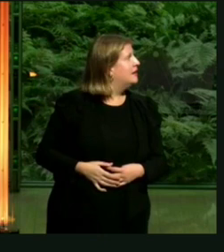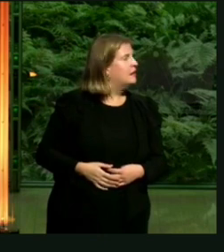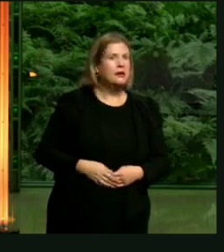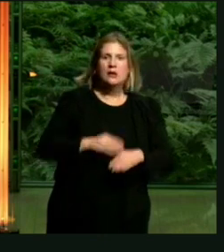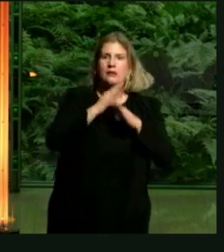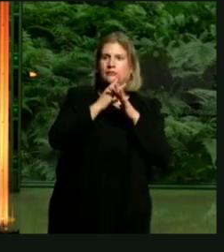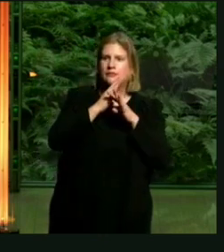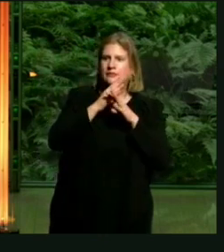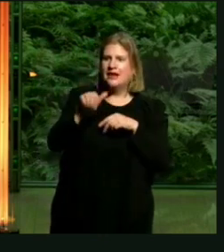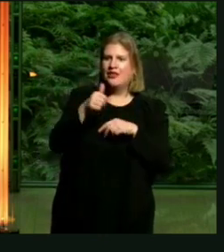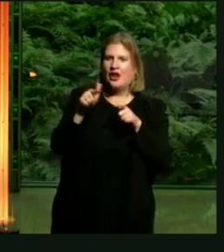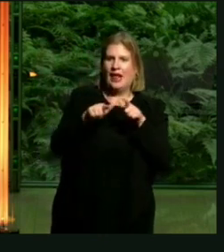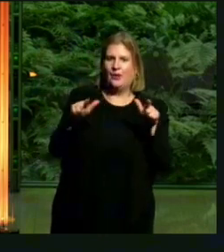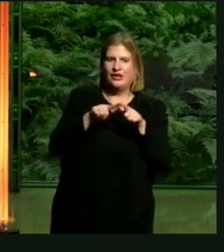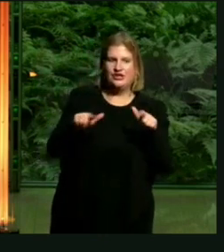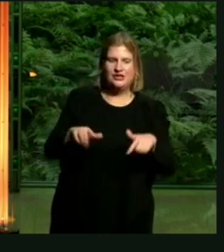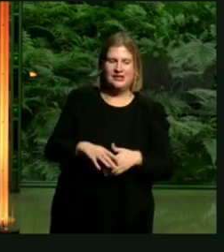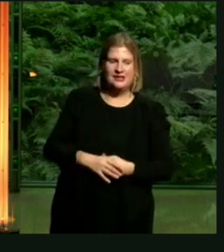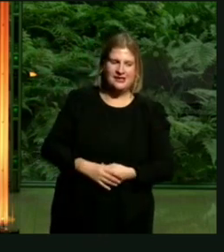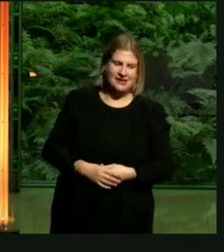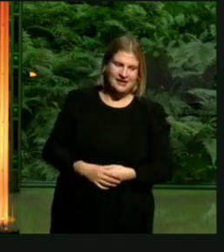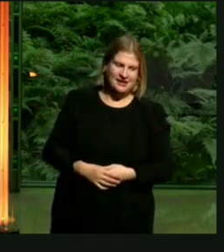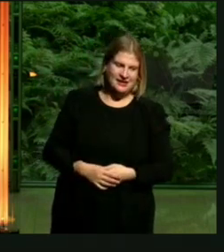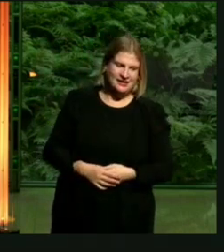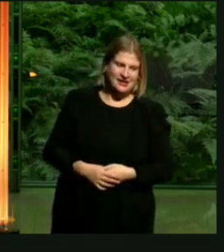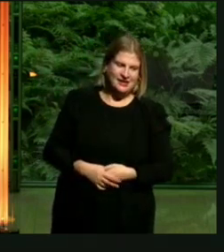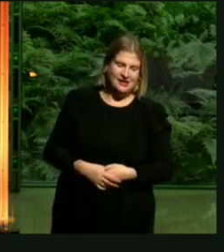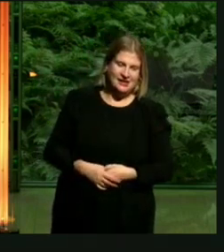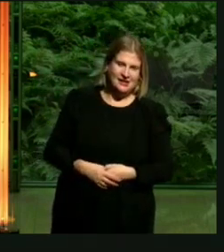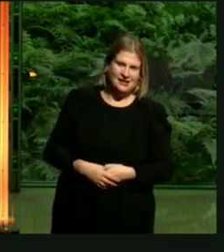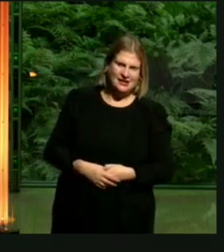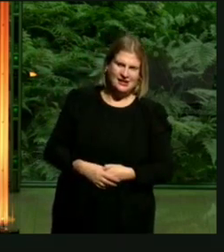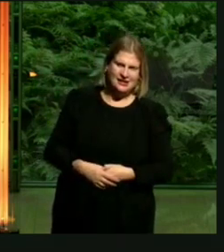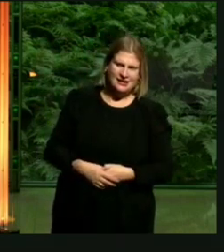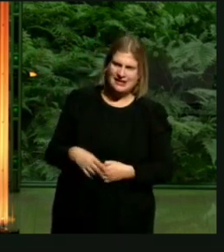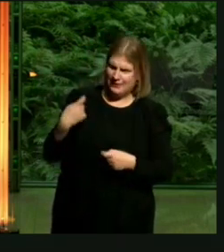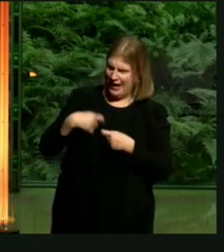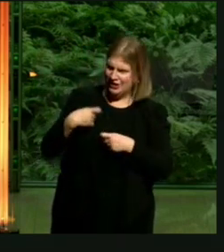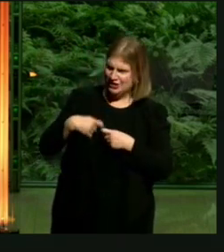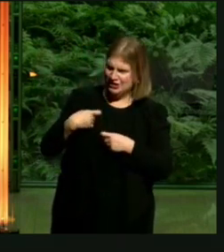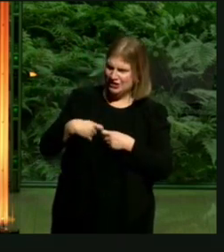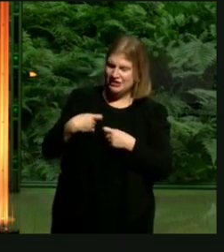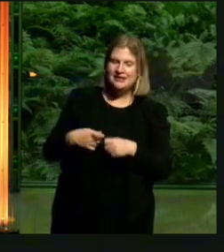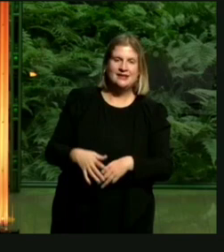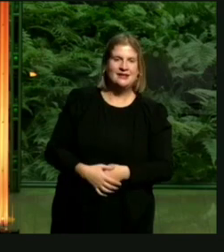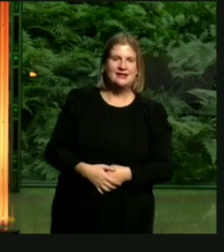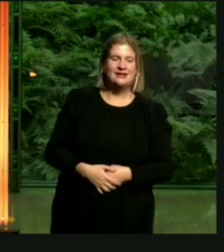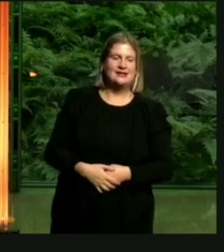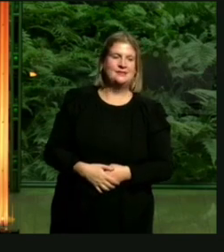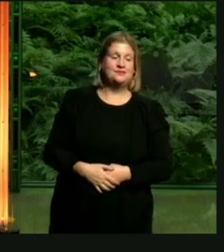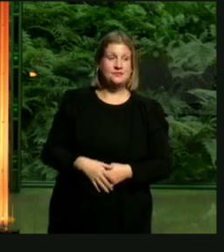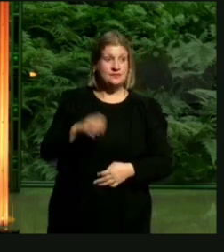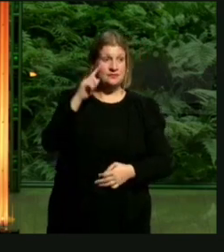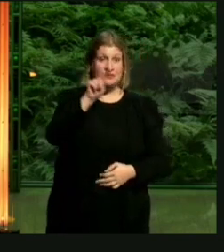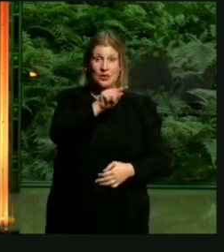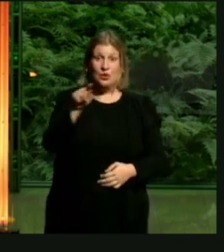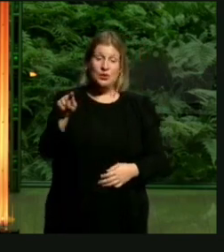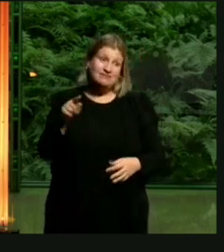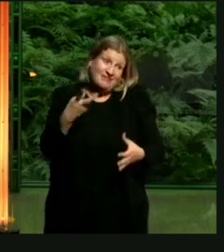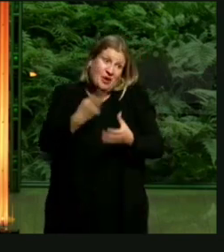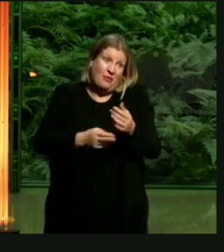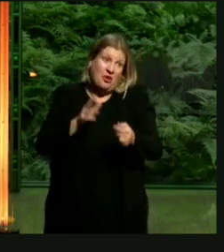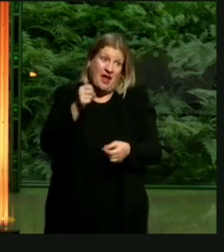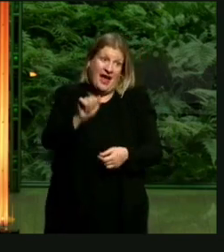pruebas, nos hemos topado con un problema. Tú lo sabes, yo lo sé. All right. So, yeah, for those of you who didn't get it, both of them are